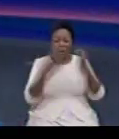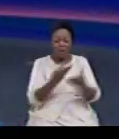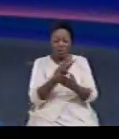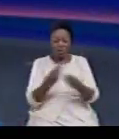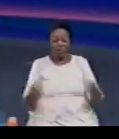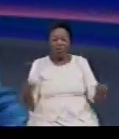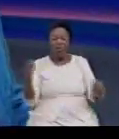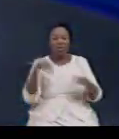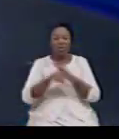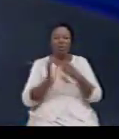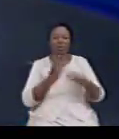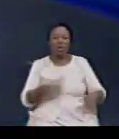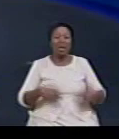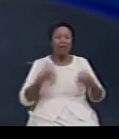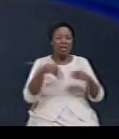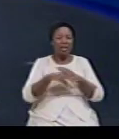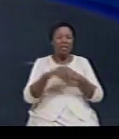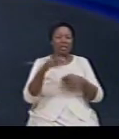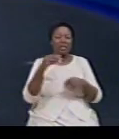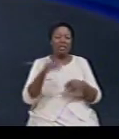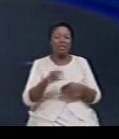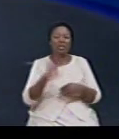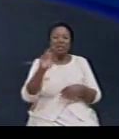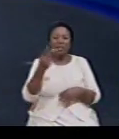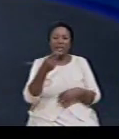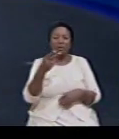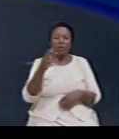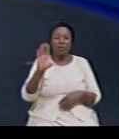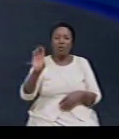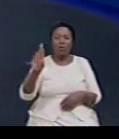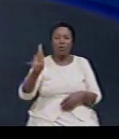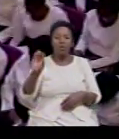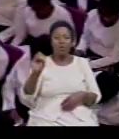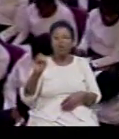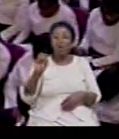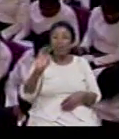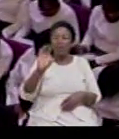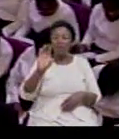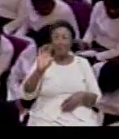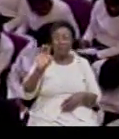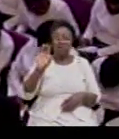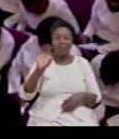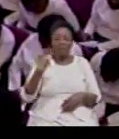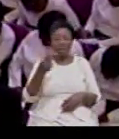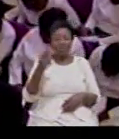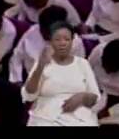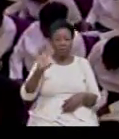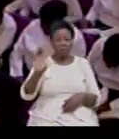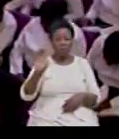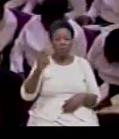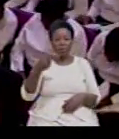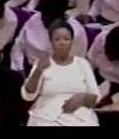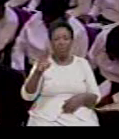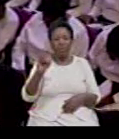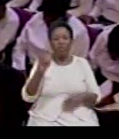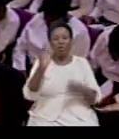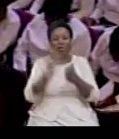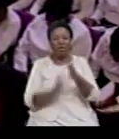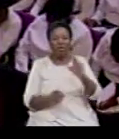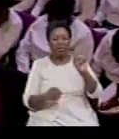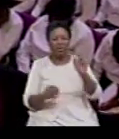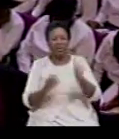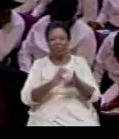come back to our text. We're looking at 2 Chronicles chapter 20. Look at verse 21. And